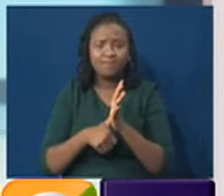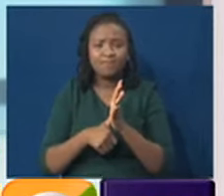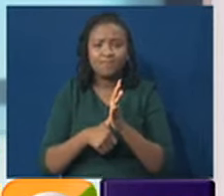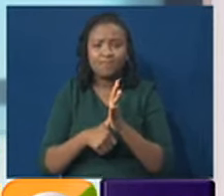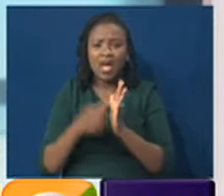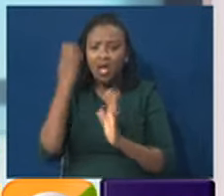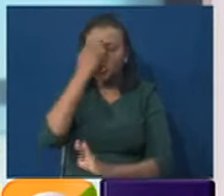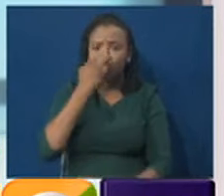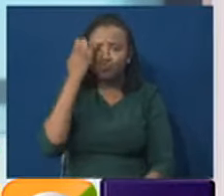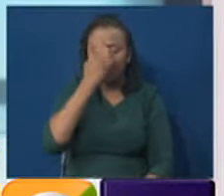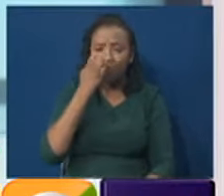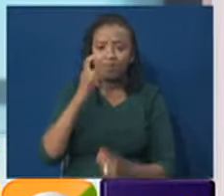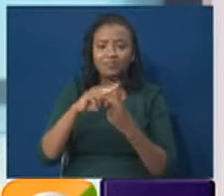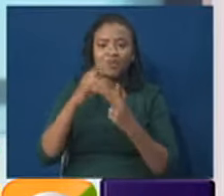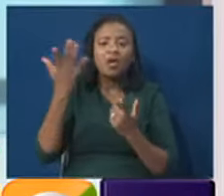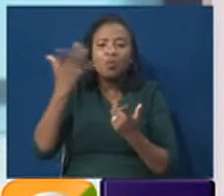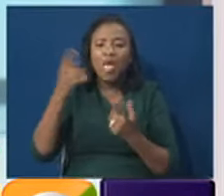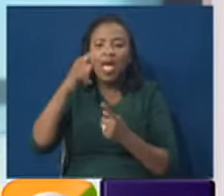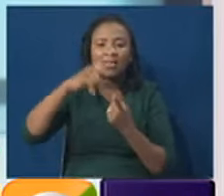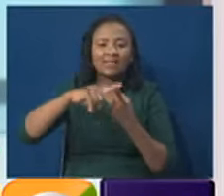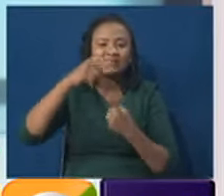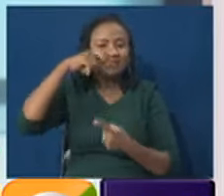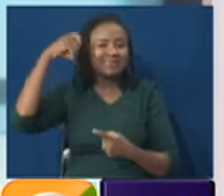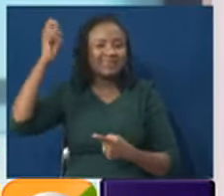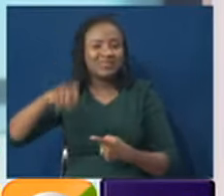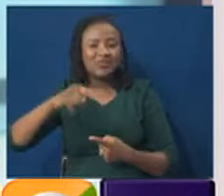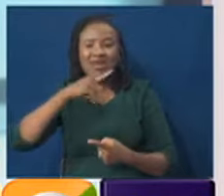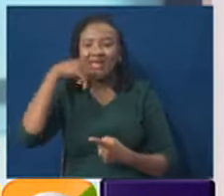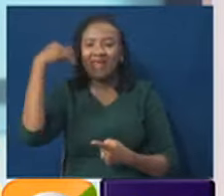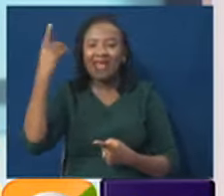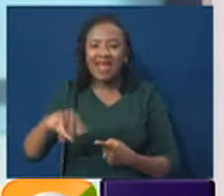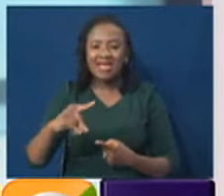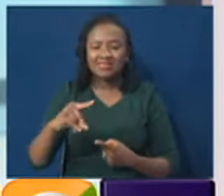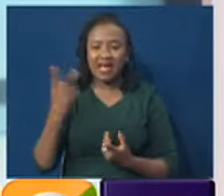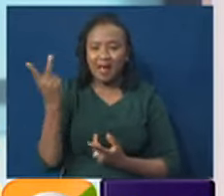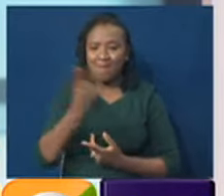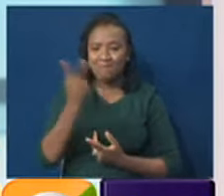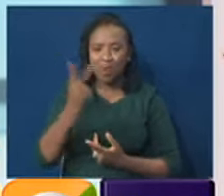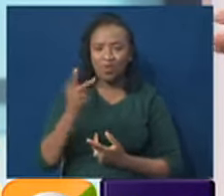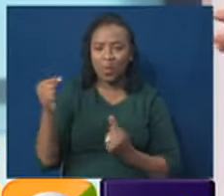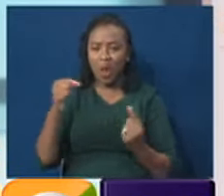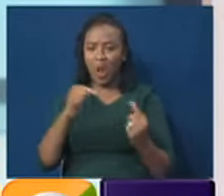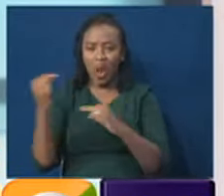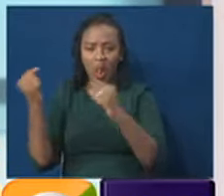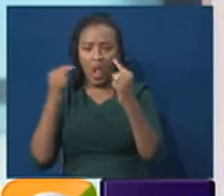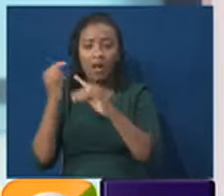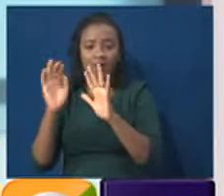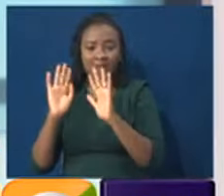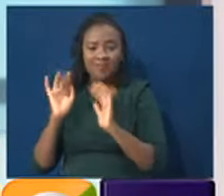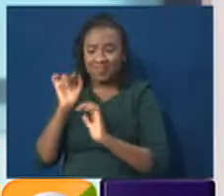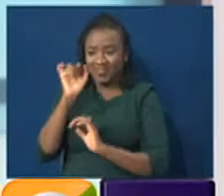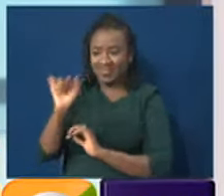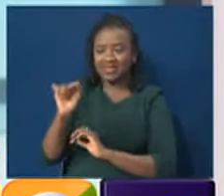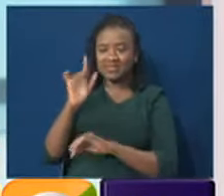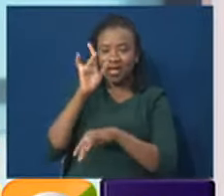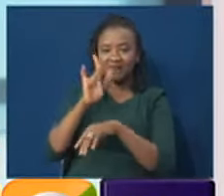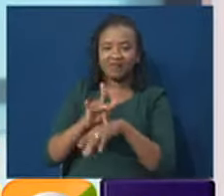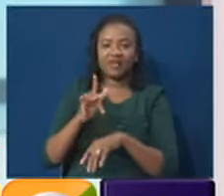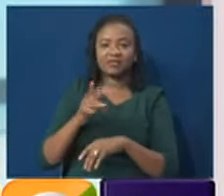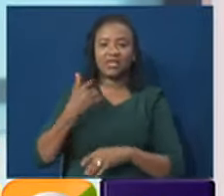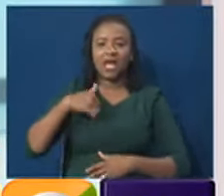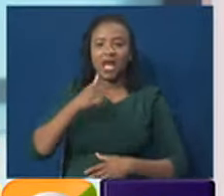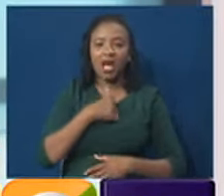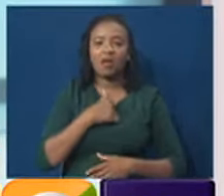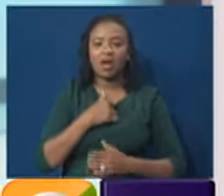in Europe, Russia and Ukraine. All these have contributed. They have affected the routes, the shipping routes